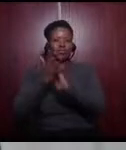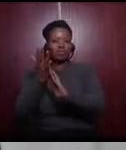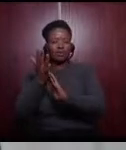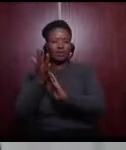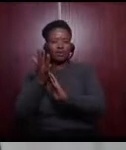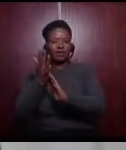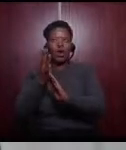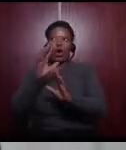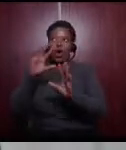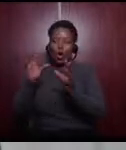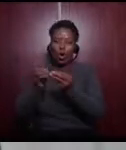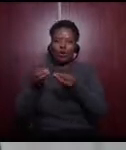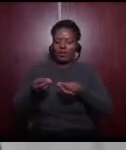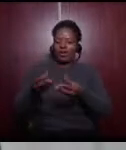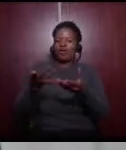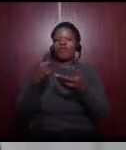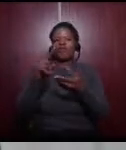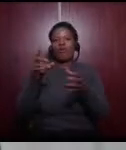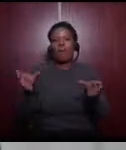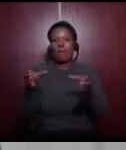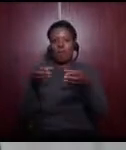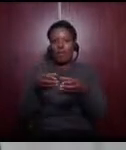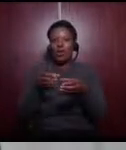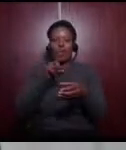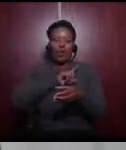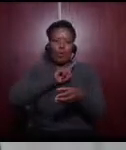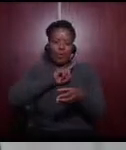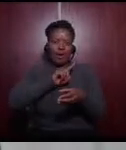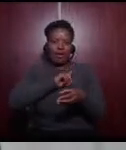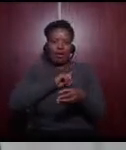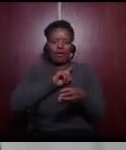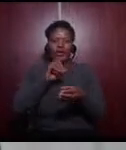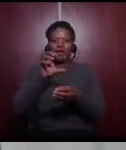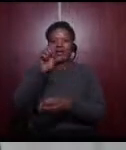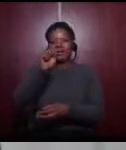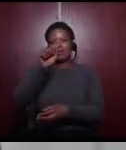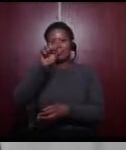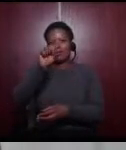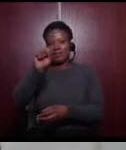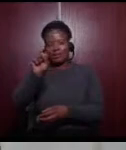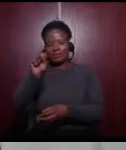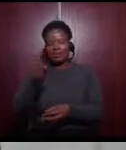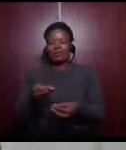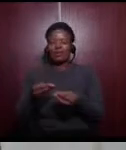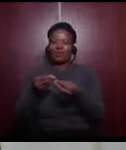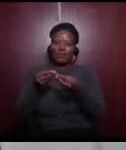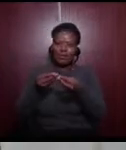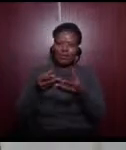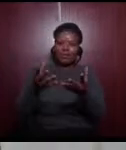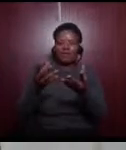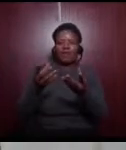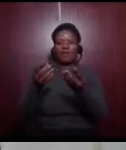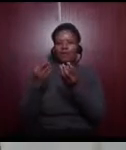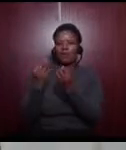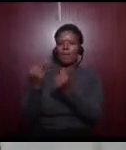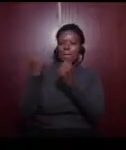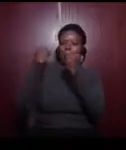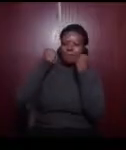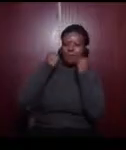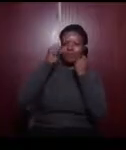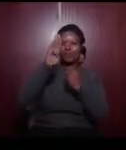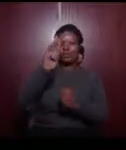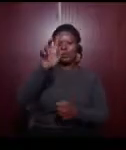board. Because SASSA provide, for instance, blankets,